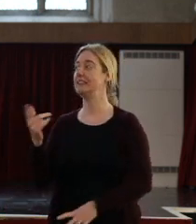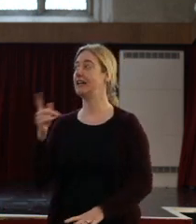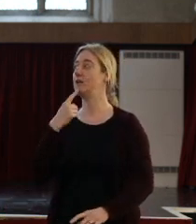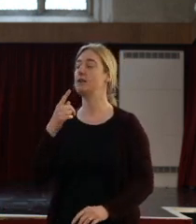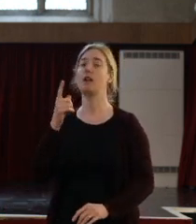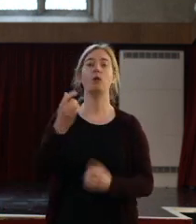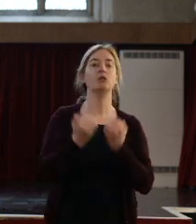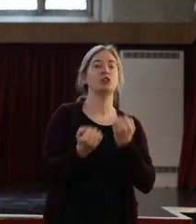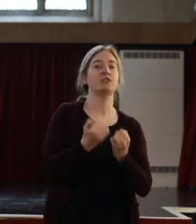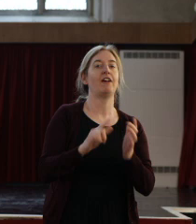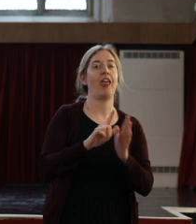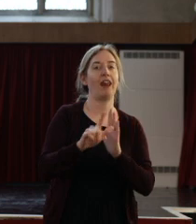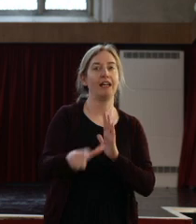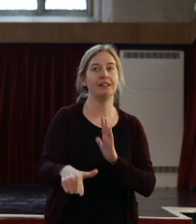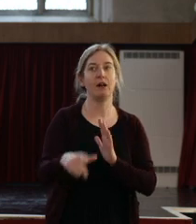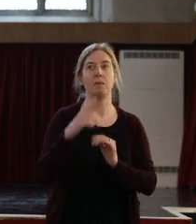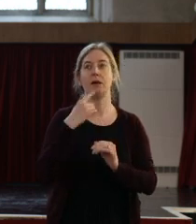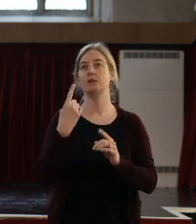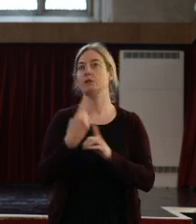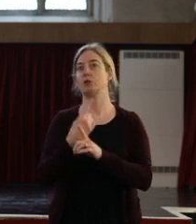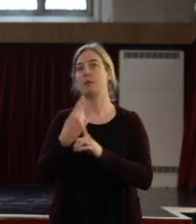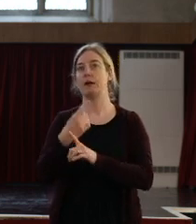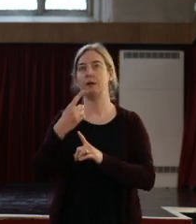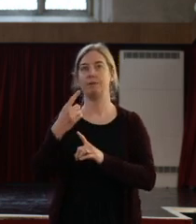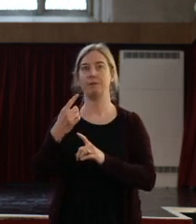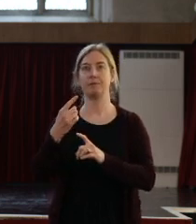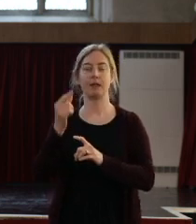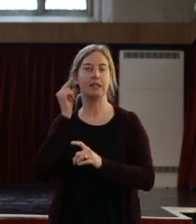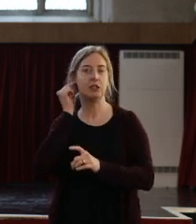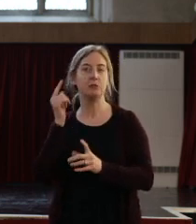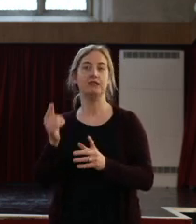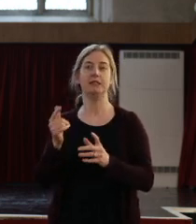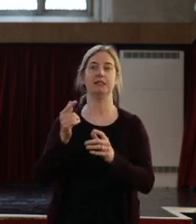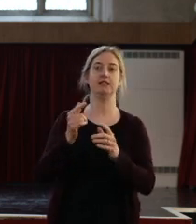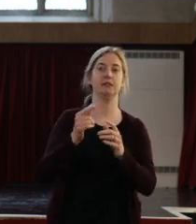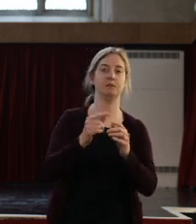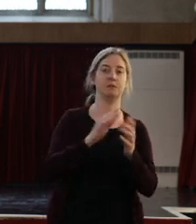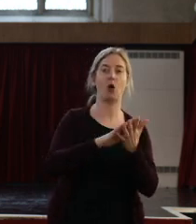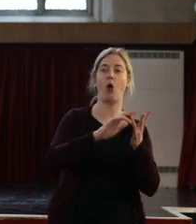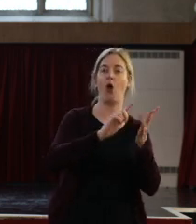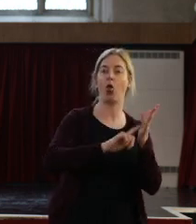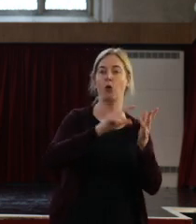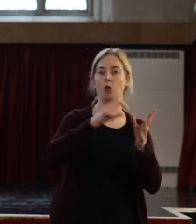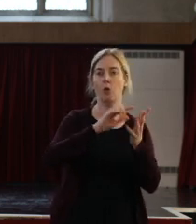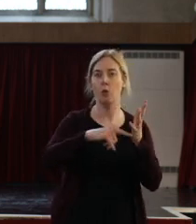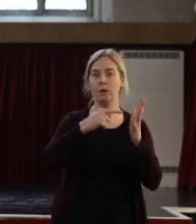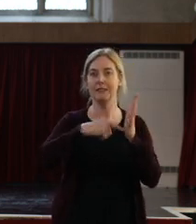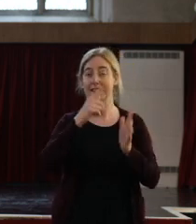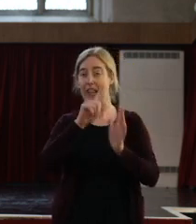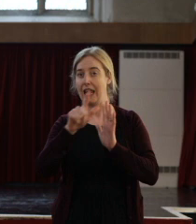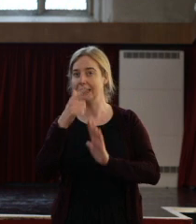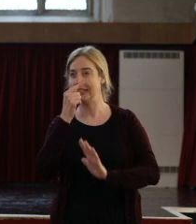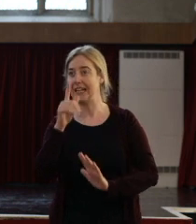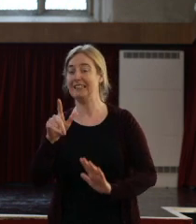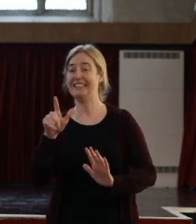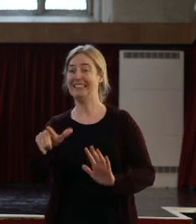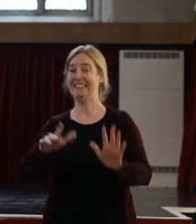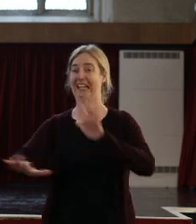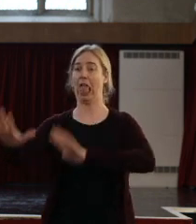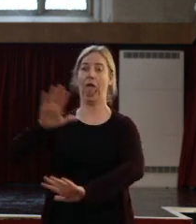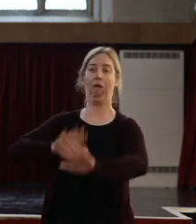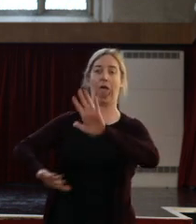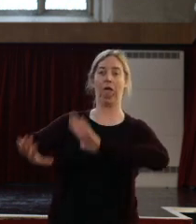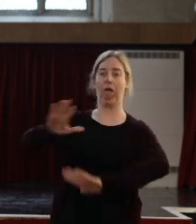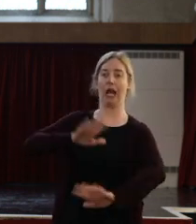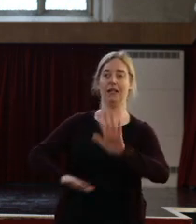justify it afterwards by saying, I'll talk about the the Gypsies and the Holocaust isn't enough. The most interesting thing he could have done about that was,